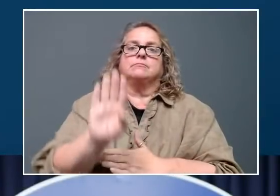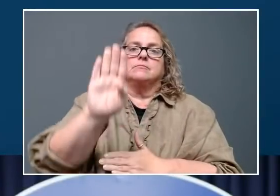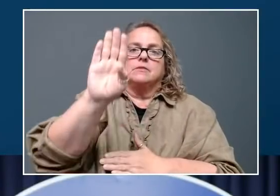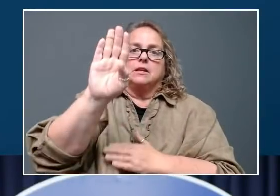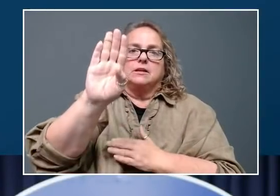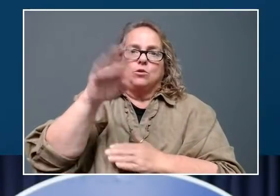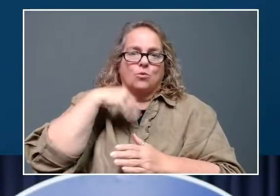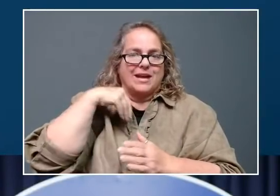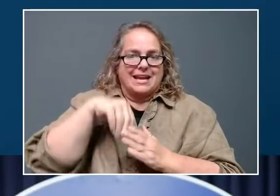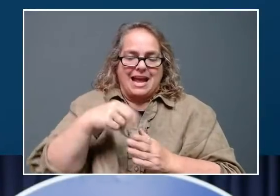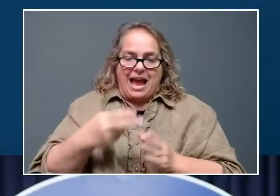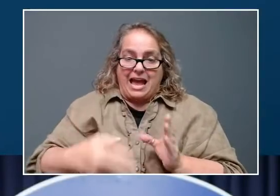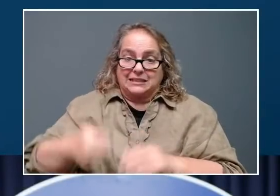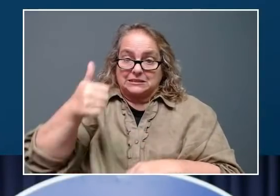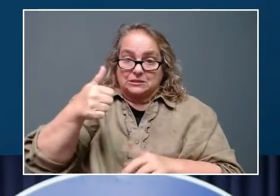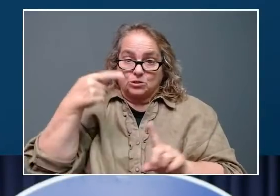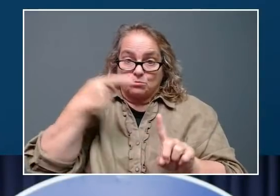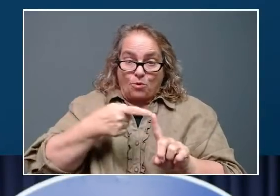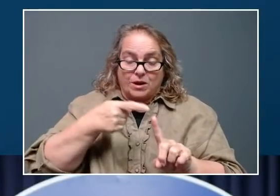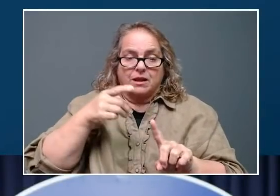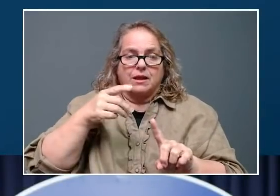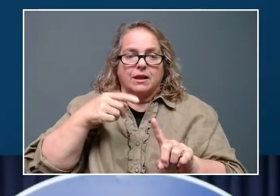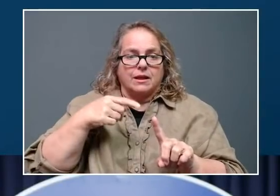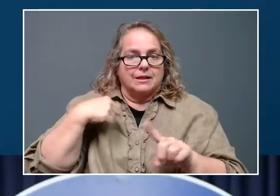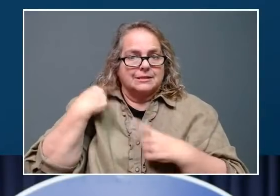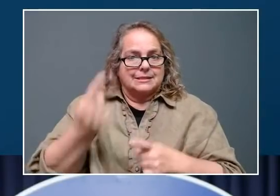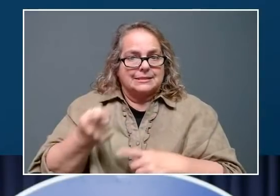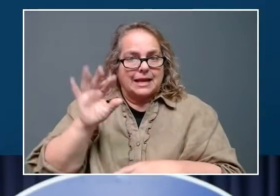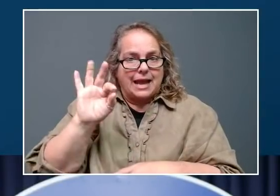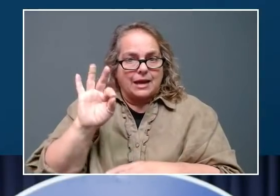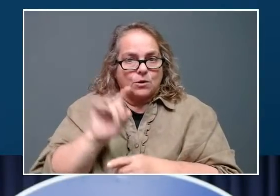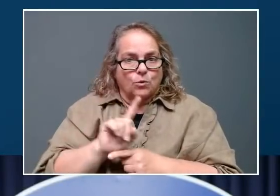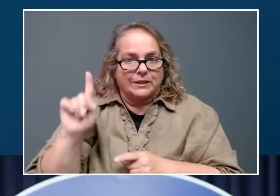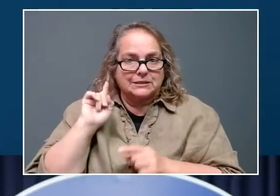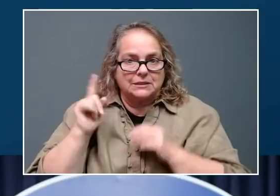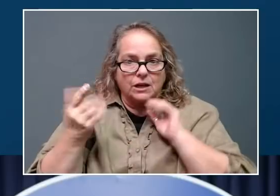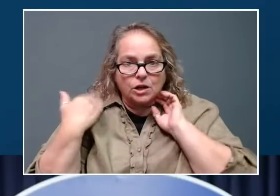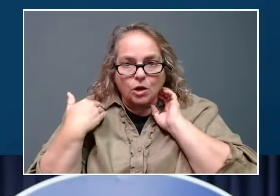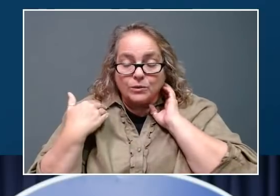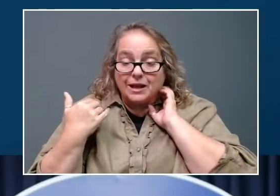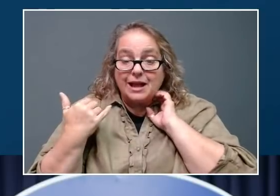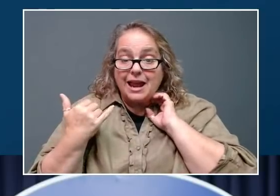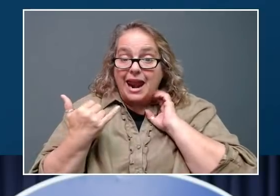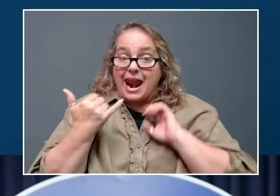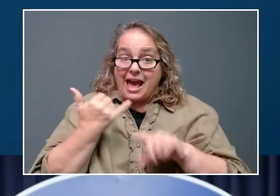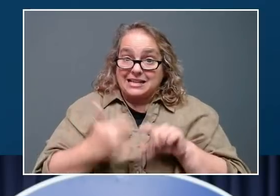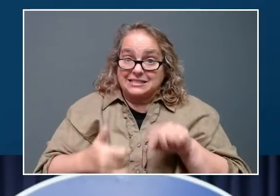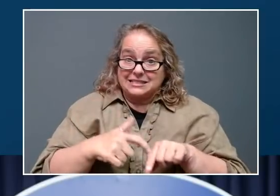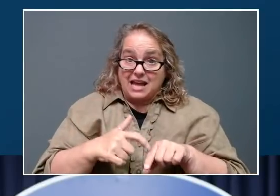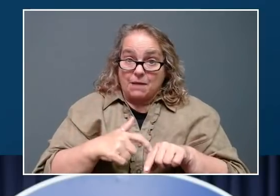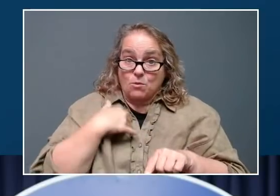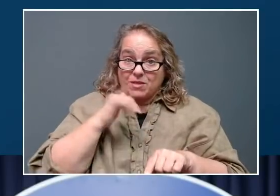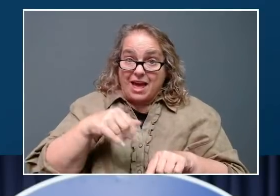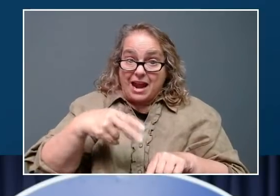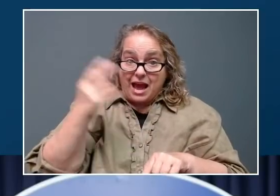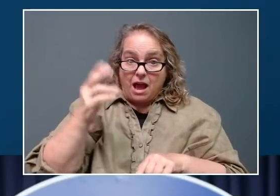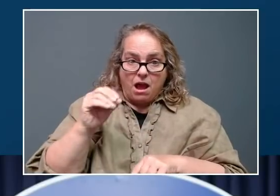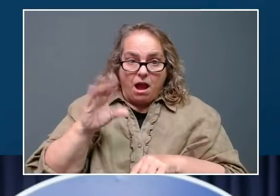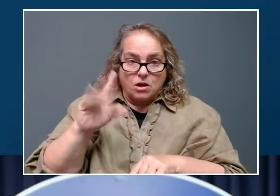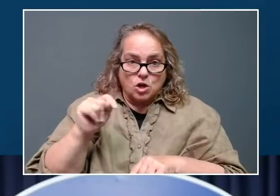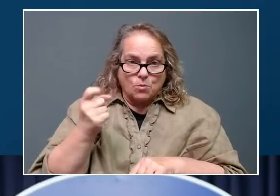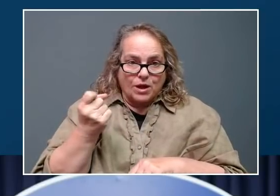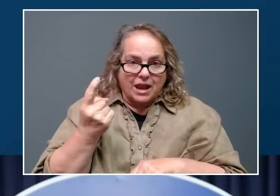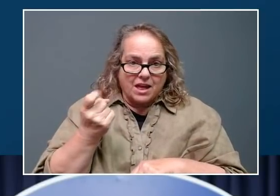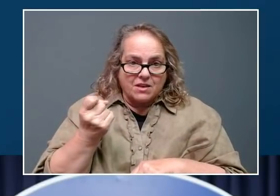been in 9 weeks. Last time we were at this level was the week of October the 11th. So